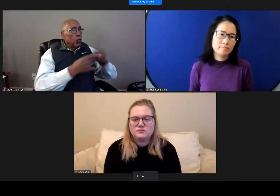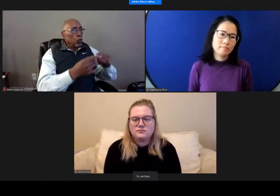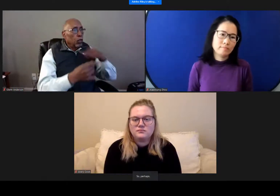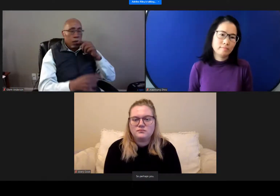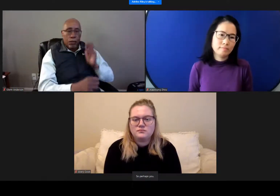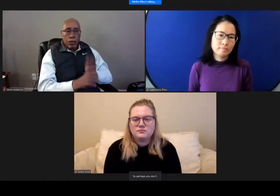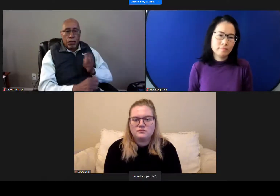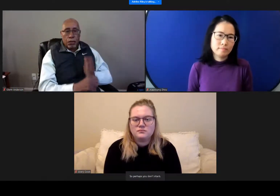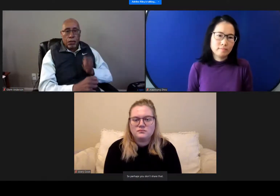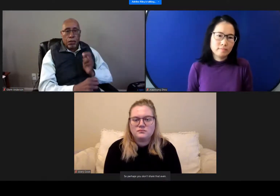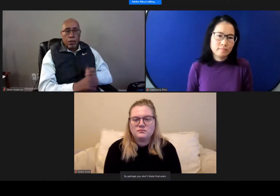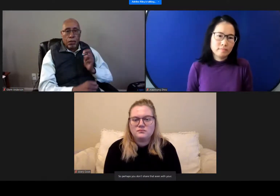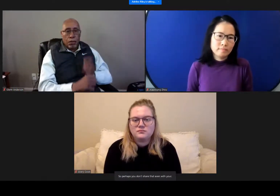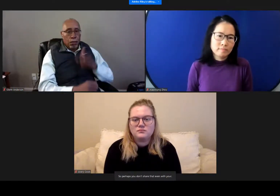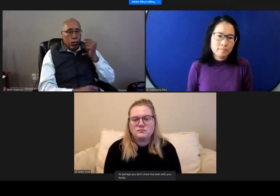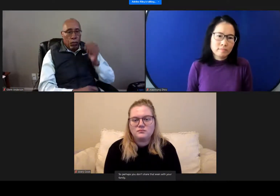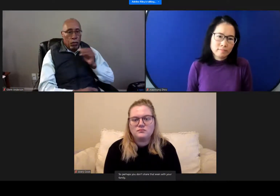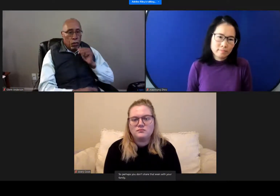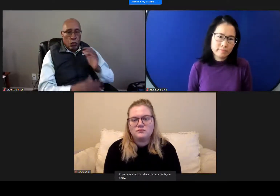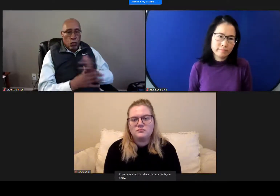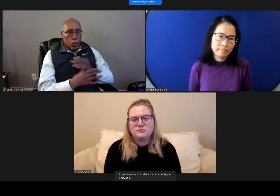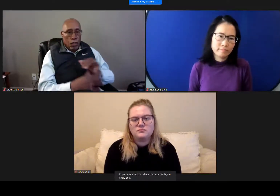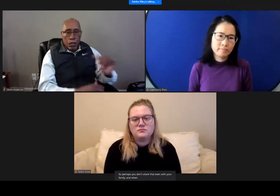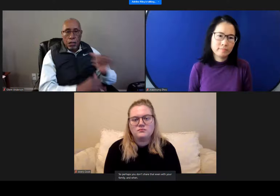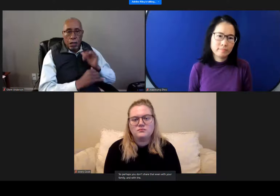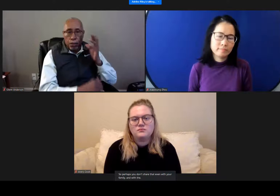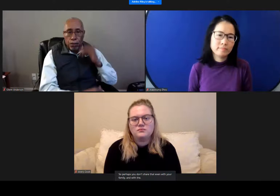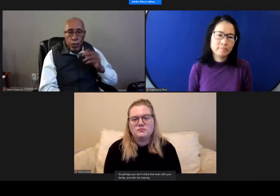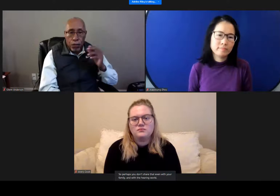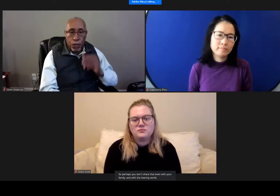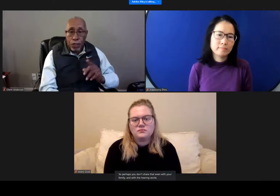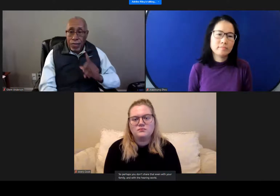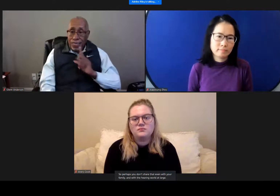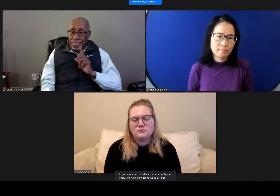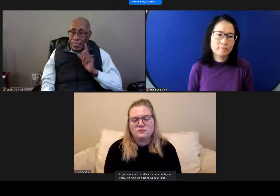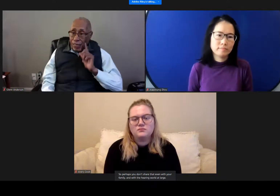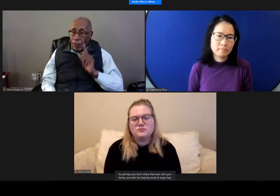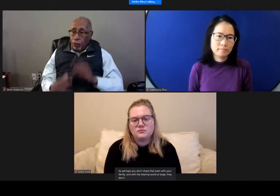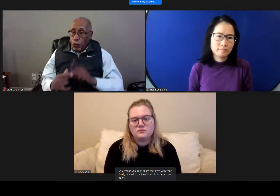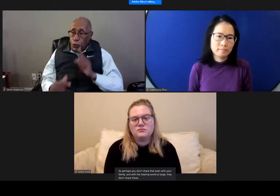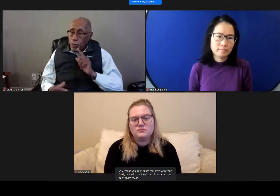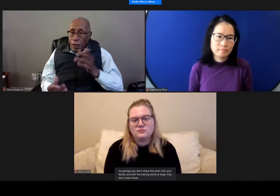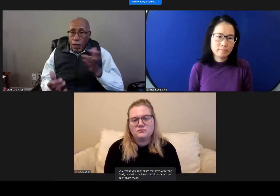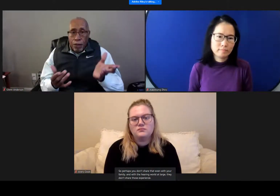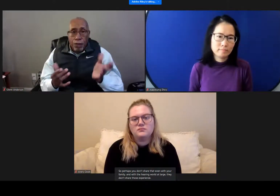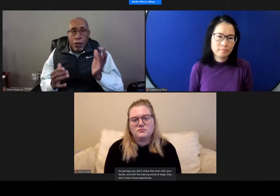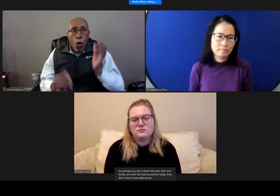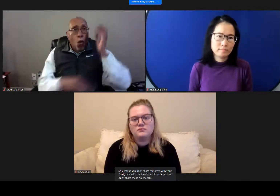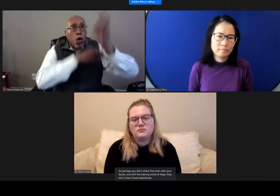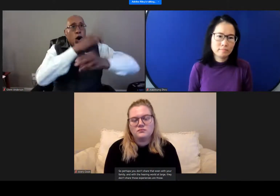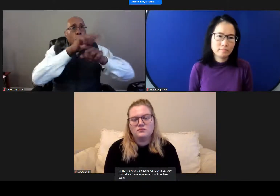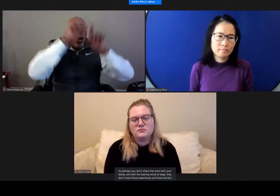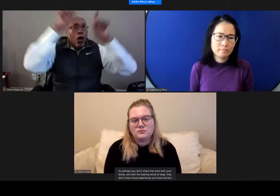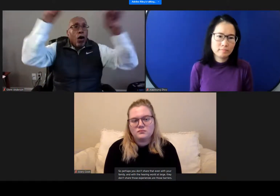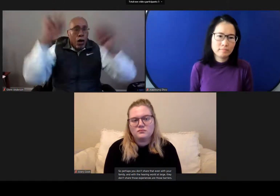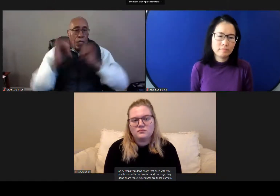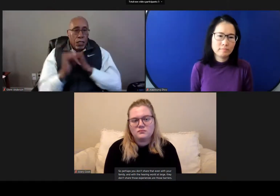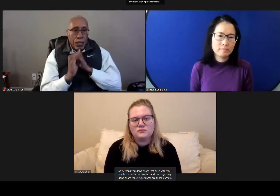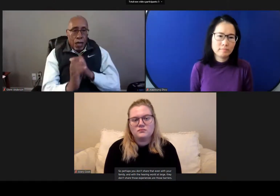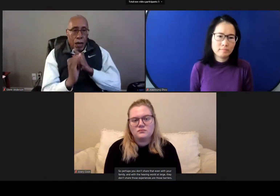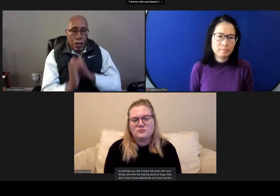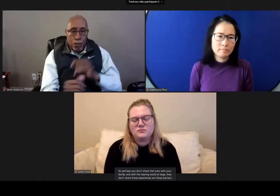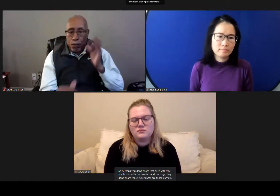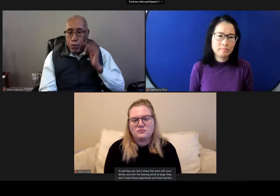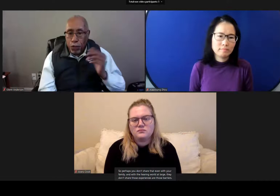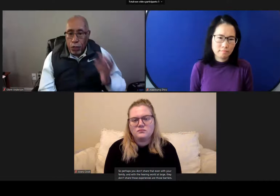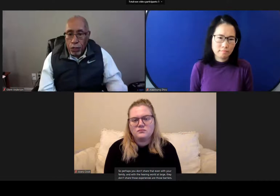perhaps you don't share that even with your family. And with the hearing world at large, they don't share those experiences or those barriers.